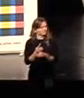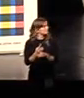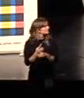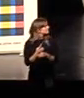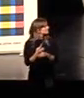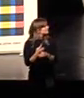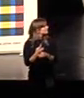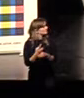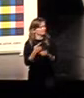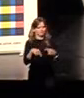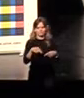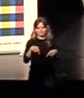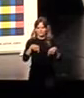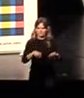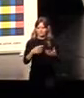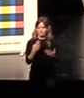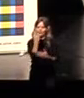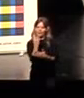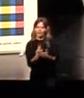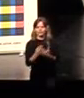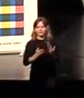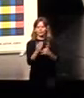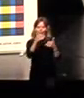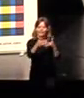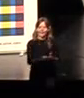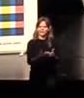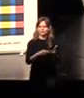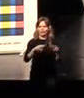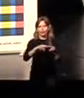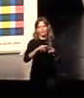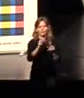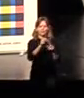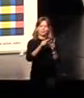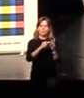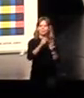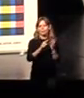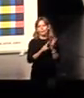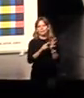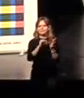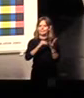in the age of populism in the age of populism